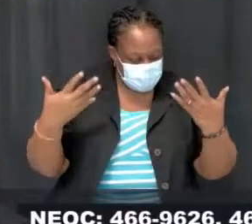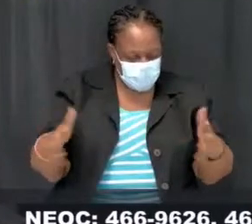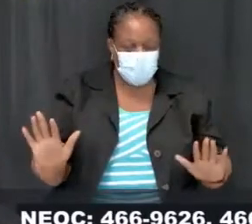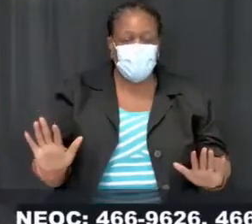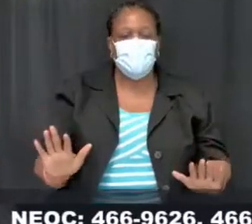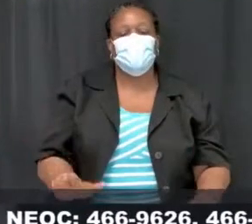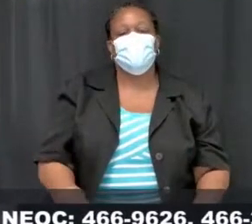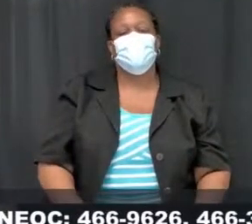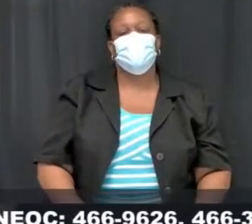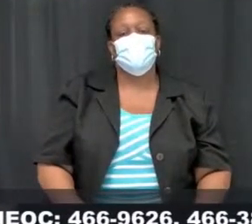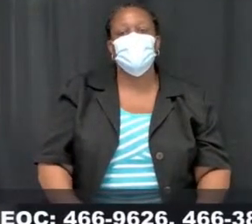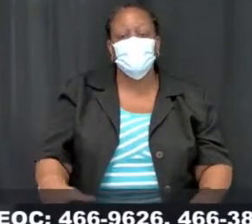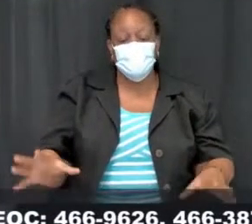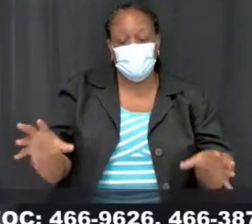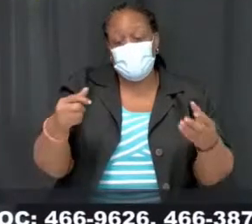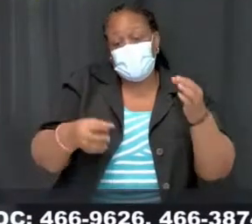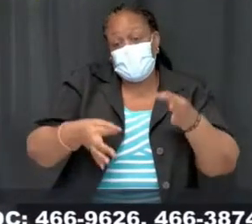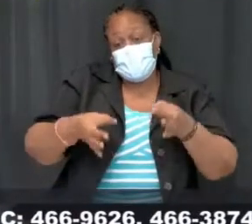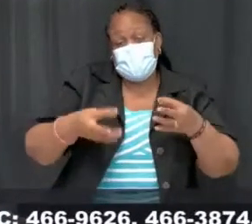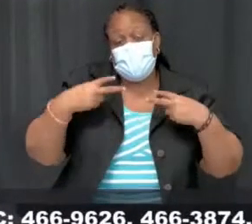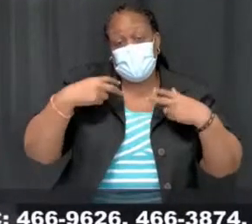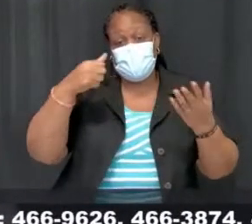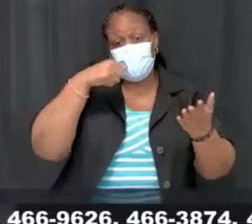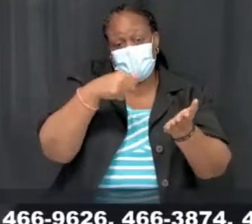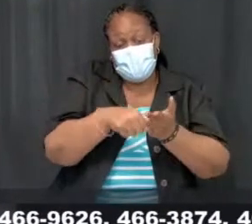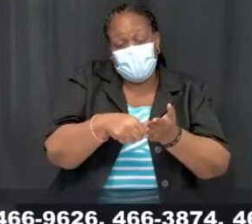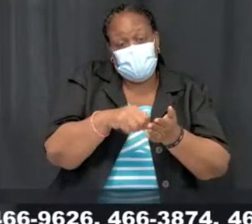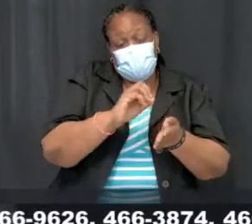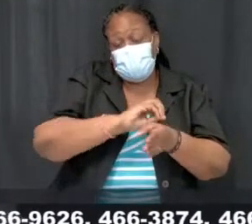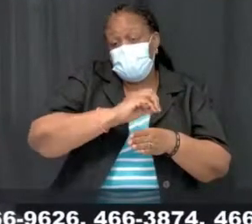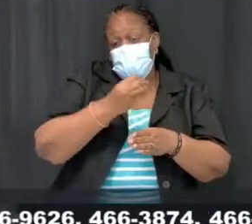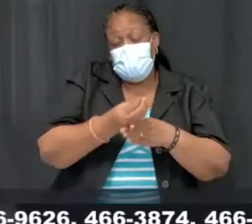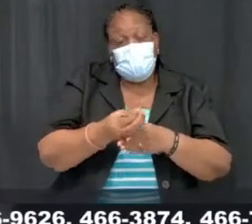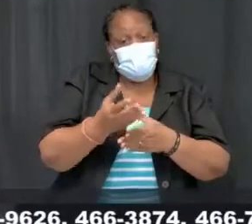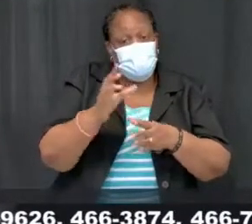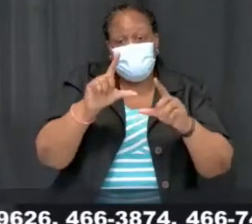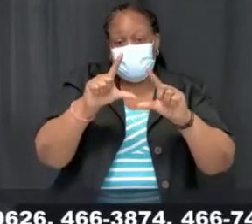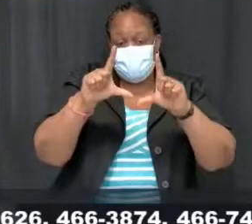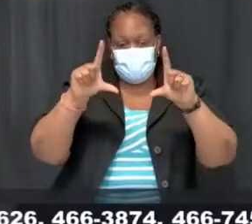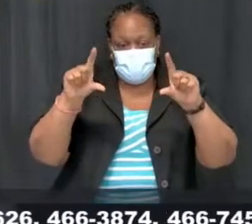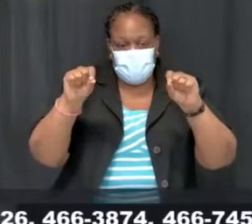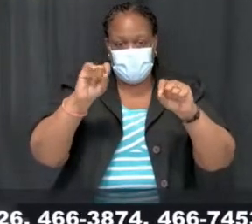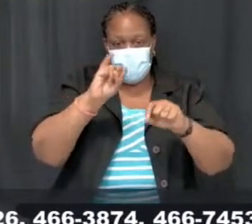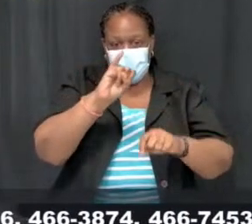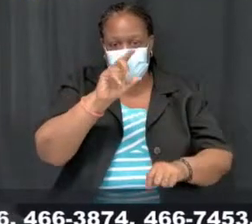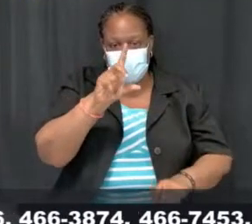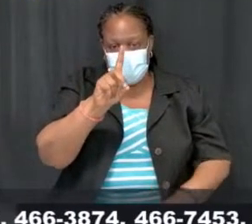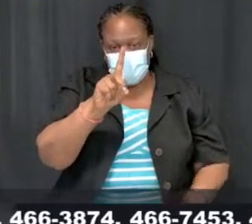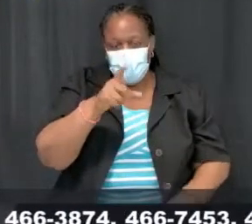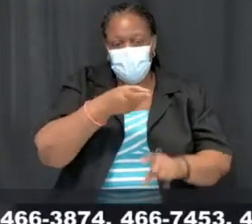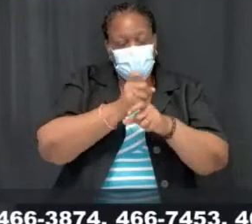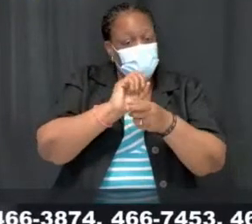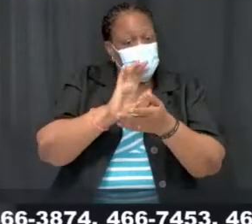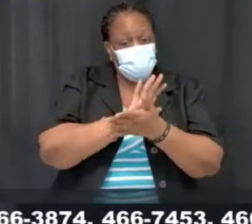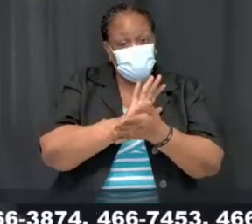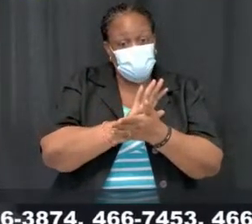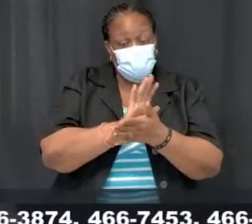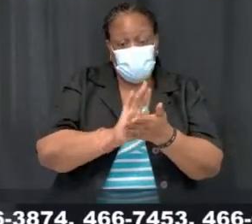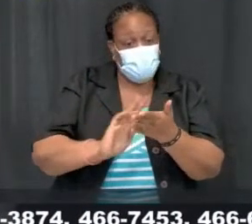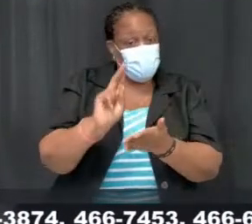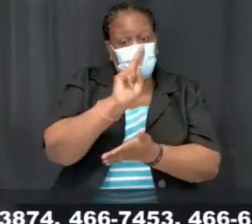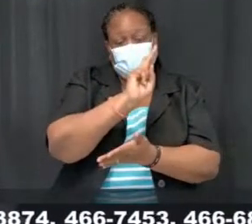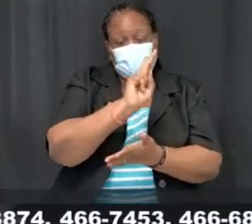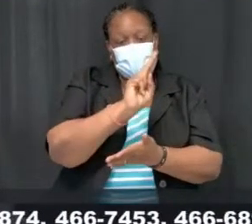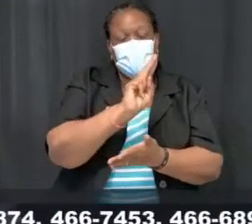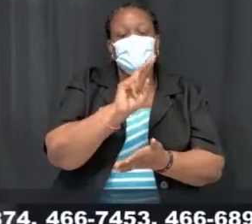some form of letters, acceptance letters from the school or ID from the school. That in itself will suffice for